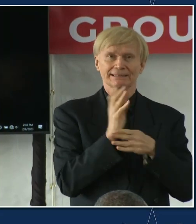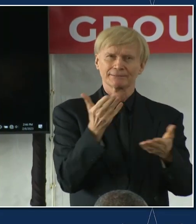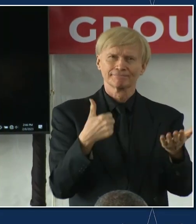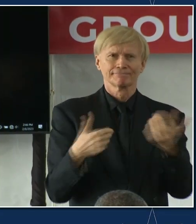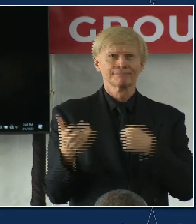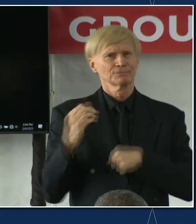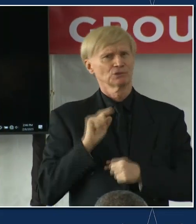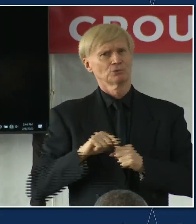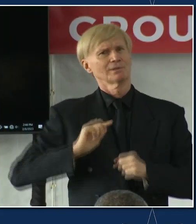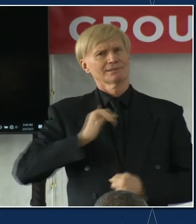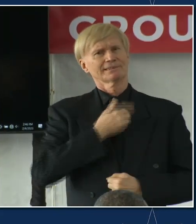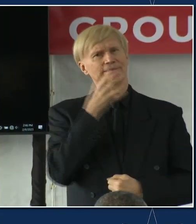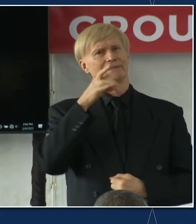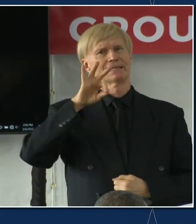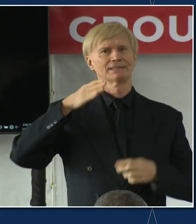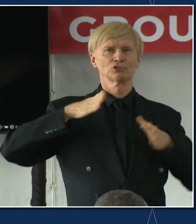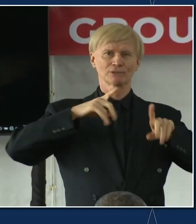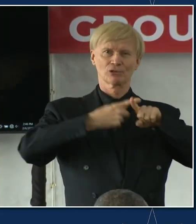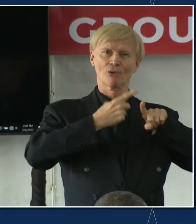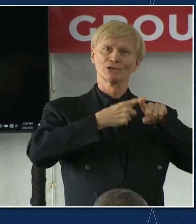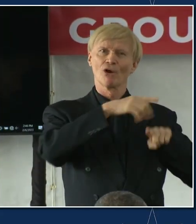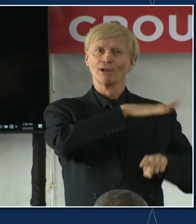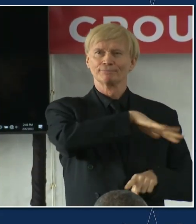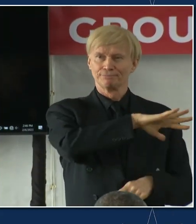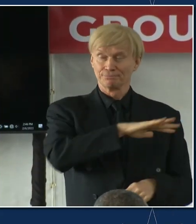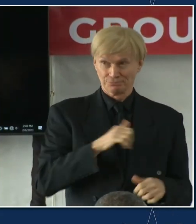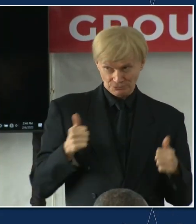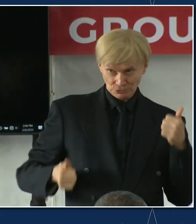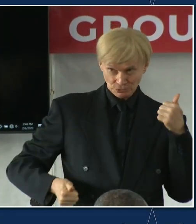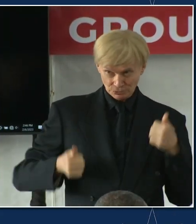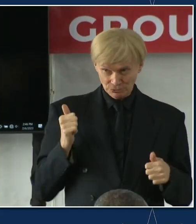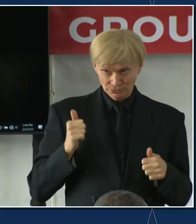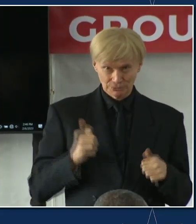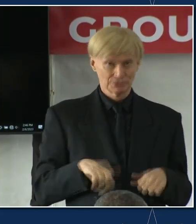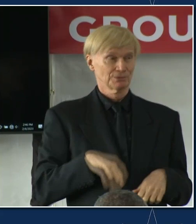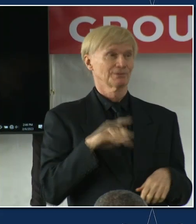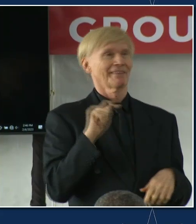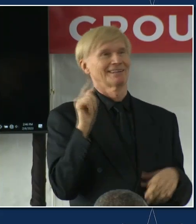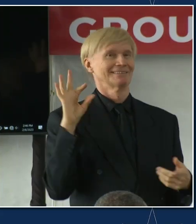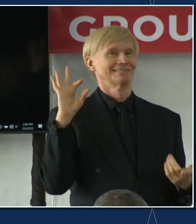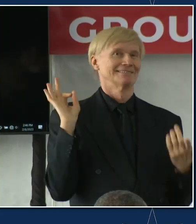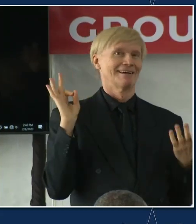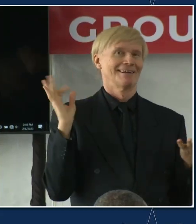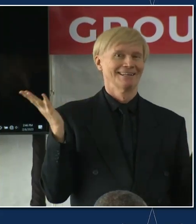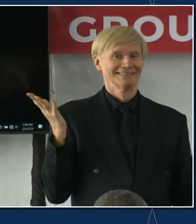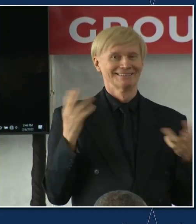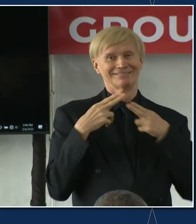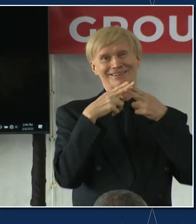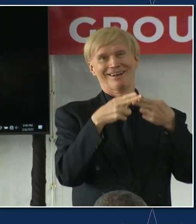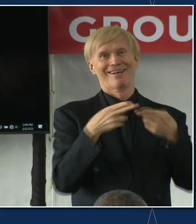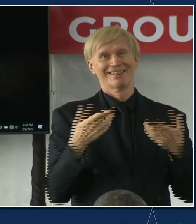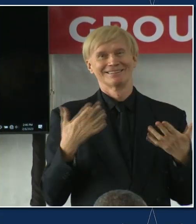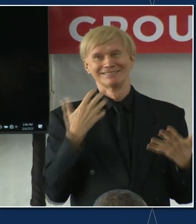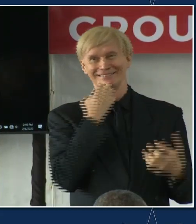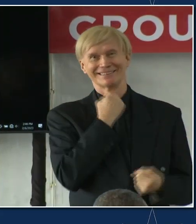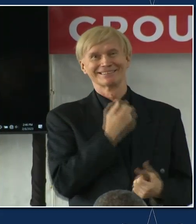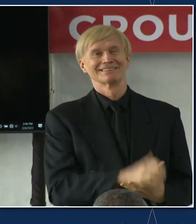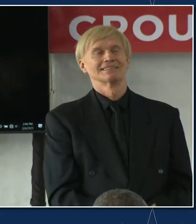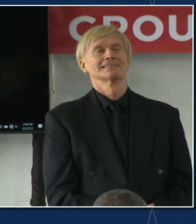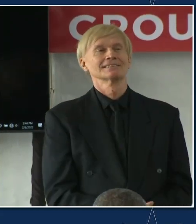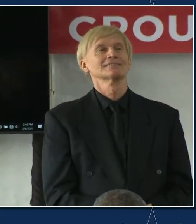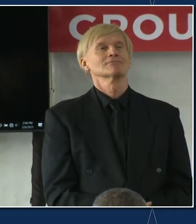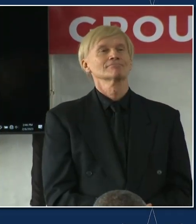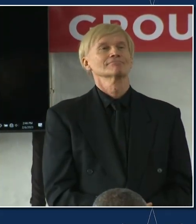our 79th Street corridor, or the 9, as we affectionately call it. Together